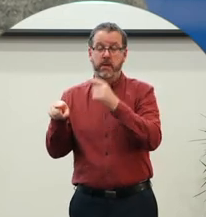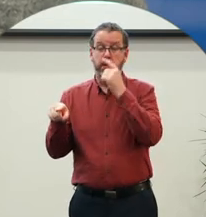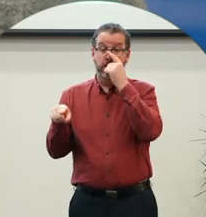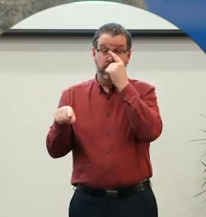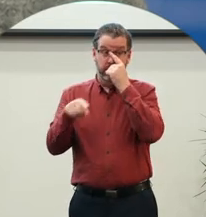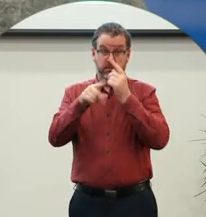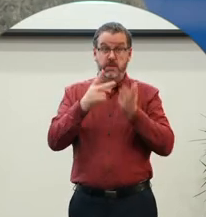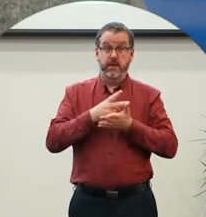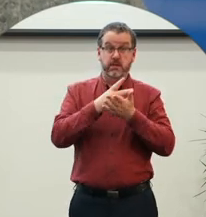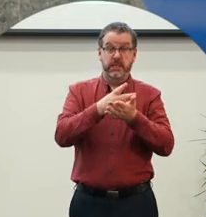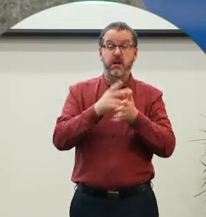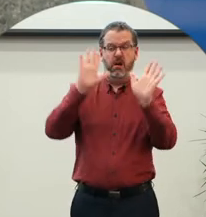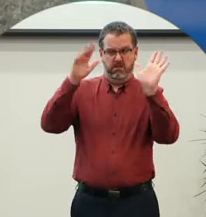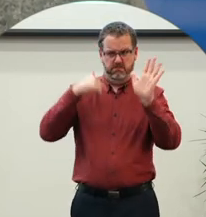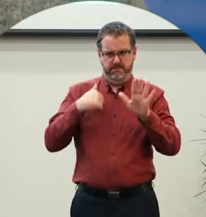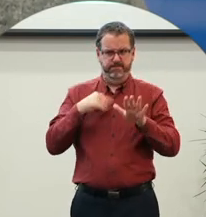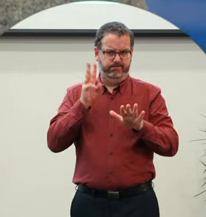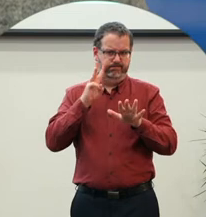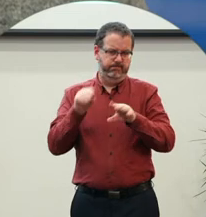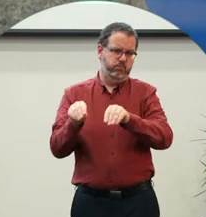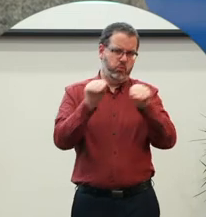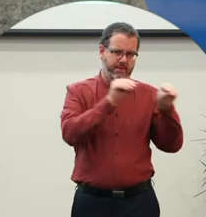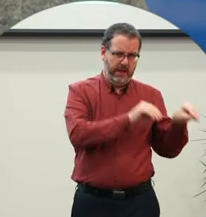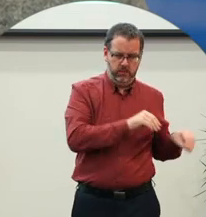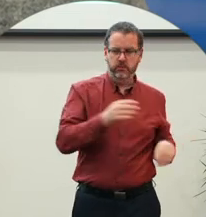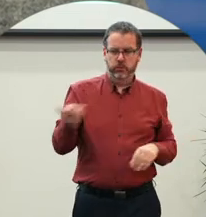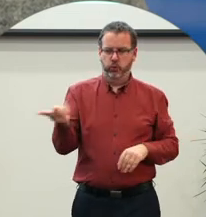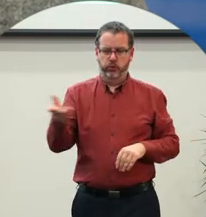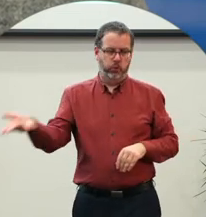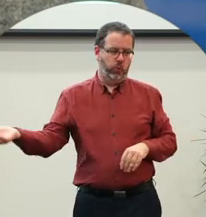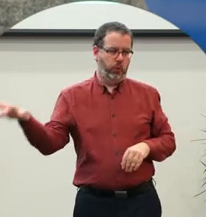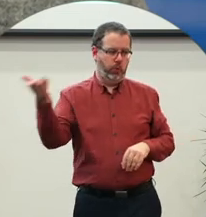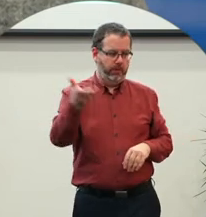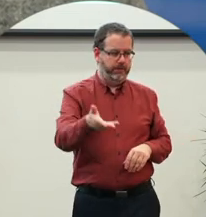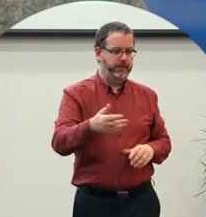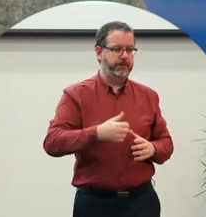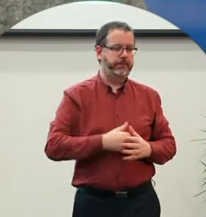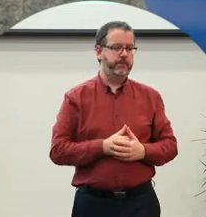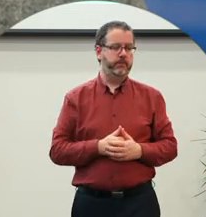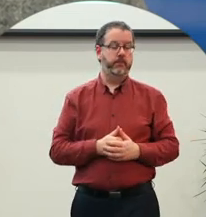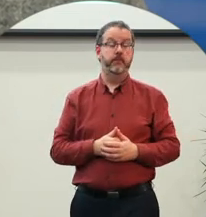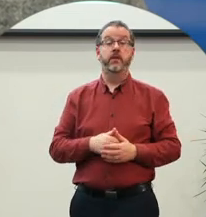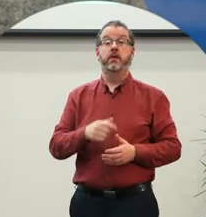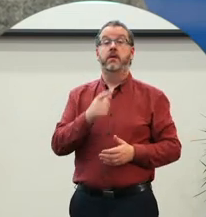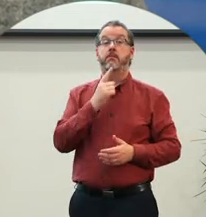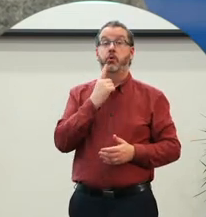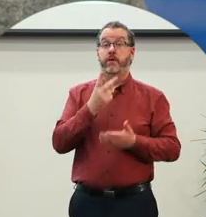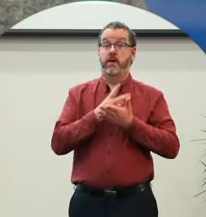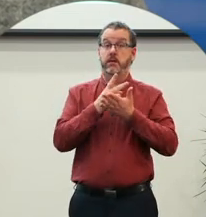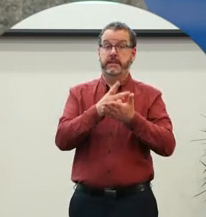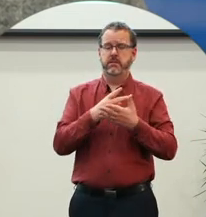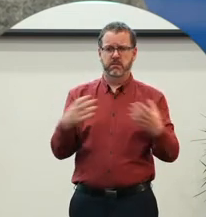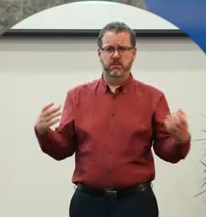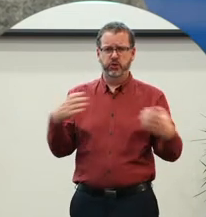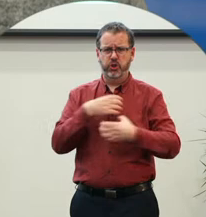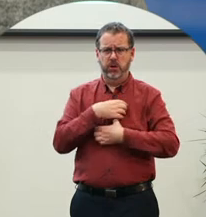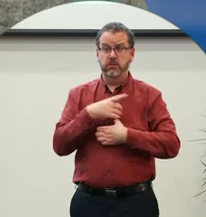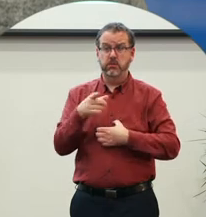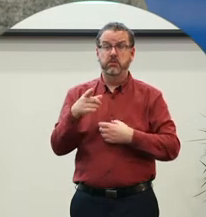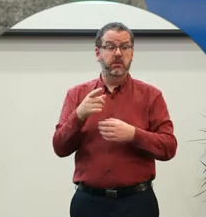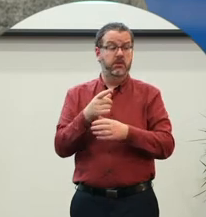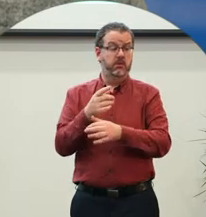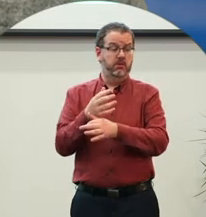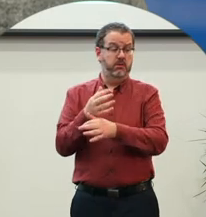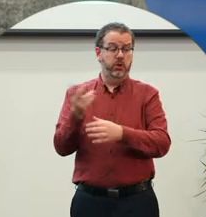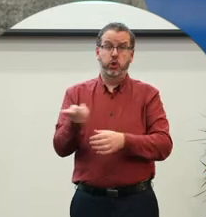own apartment. There was a family, one of the volunteers said she was completely shocked to see this family burning up their own furniture, breaking their furniture